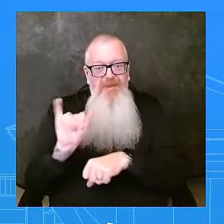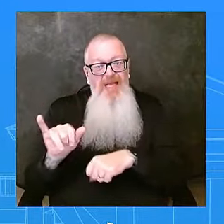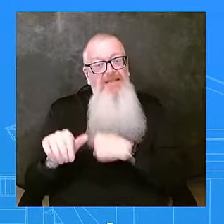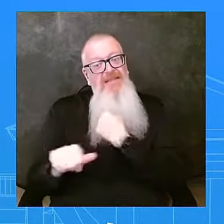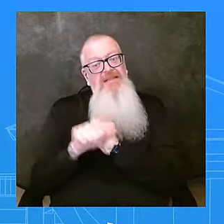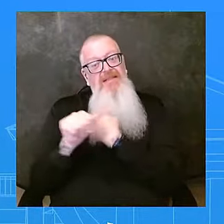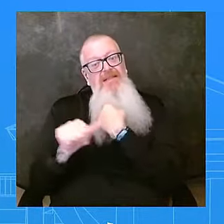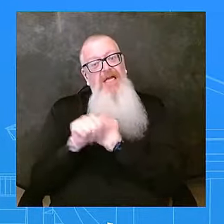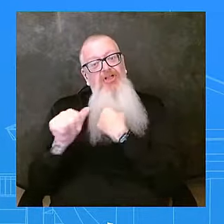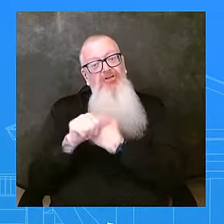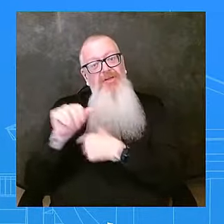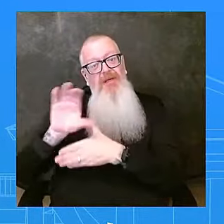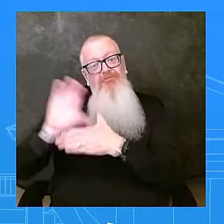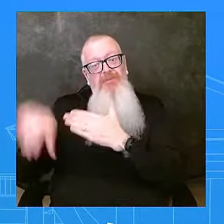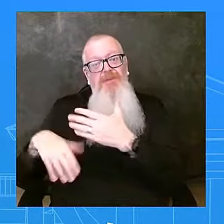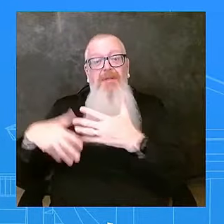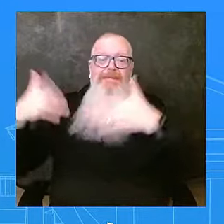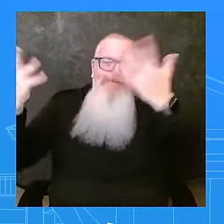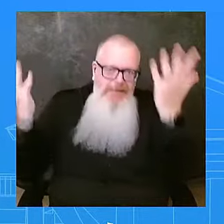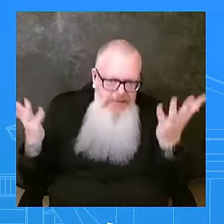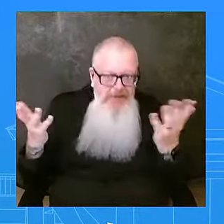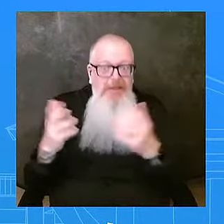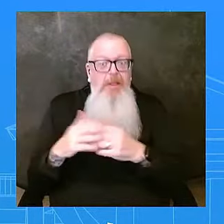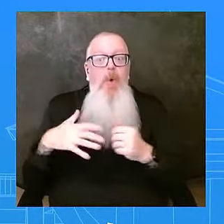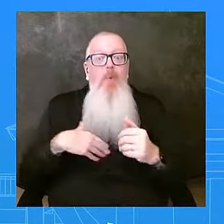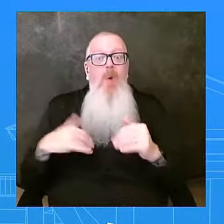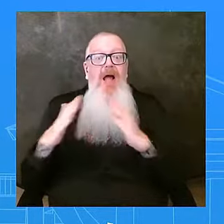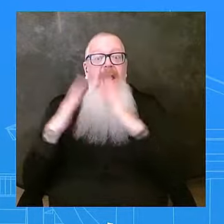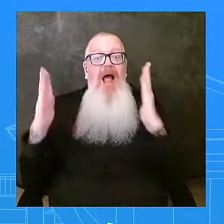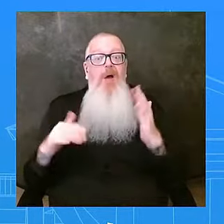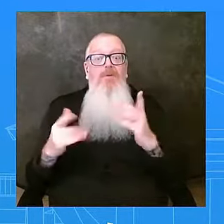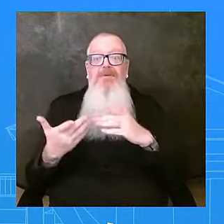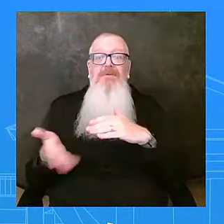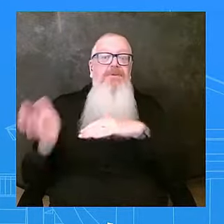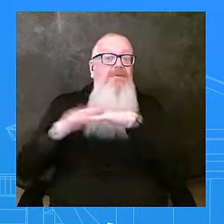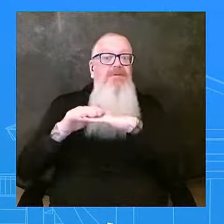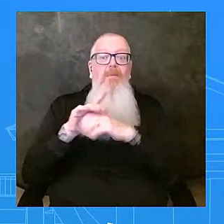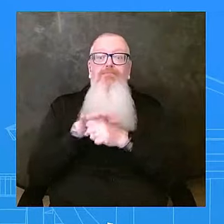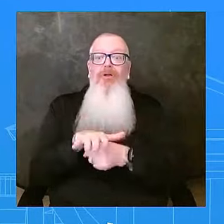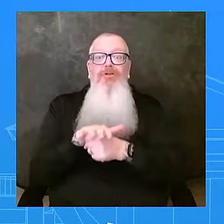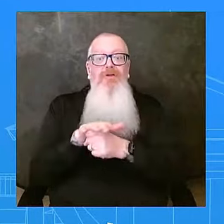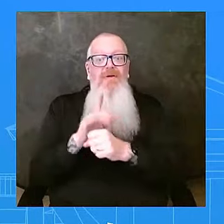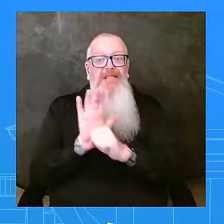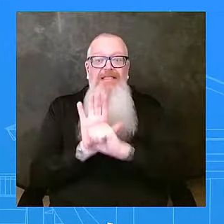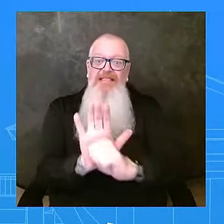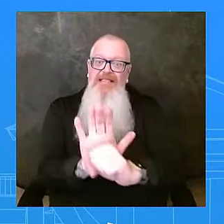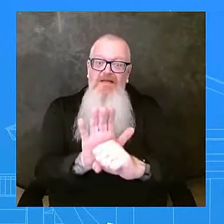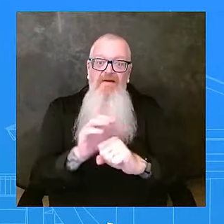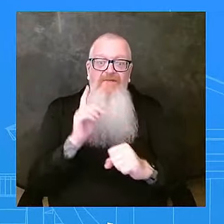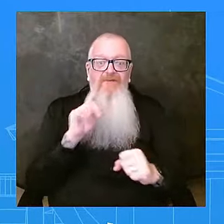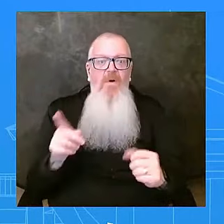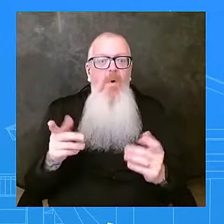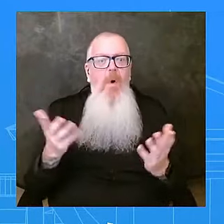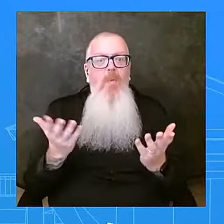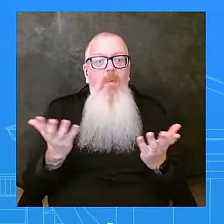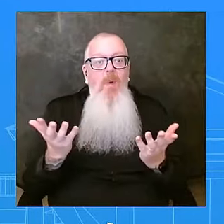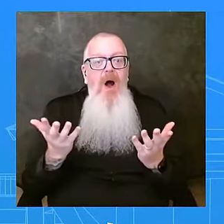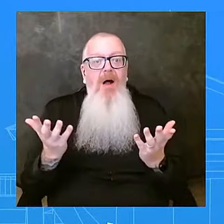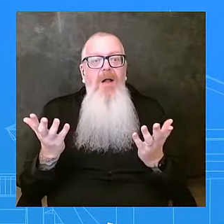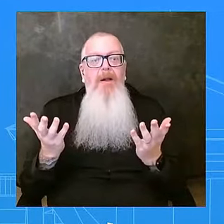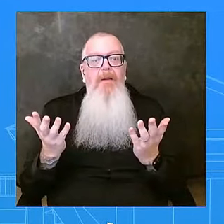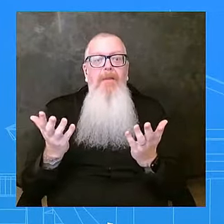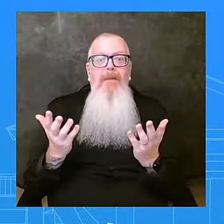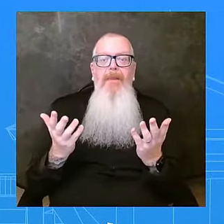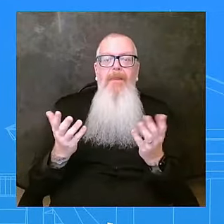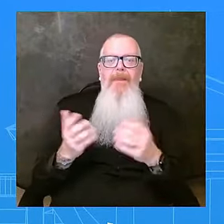prepared to increase pressure on Netanyahu to accept a ceasefire deal, potentially doing something similar as the United Kingdom in terms of withholding more weapons?